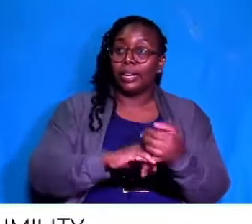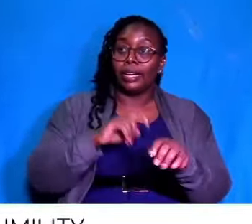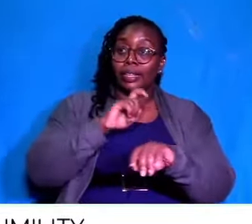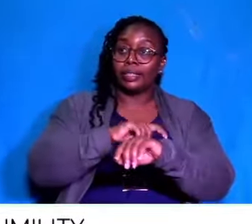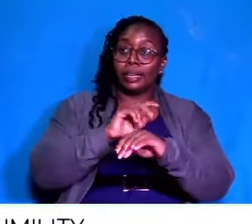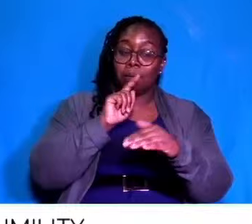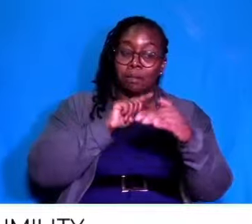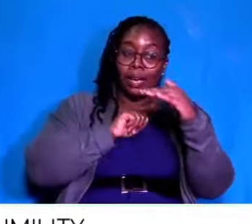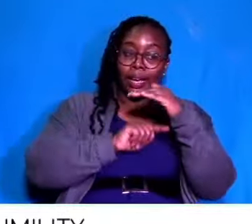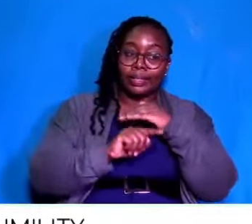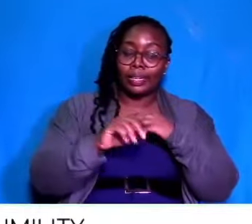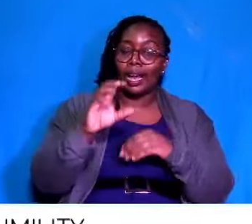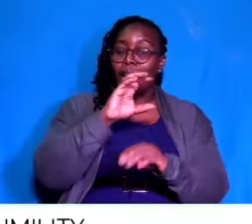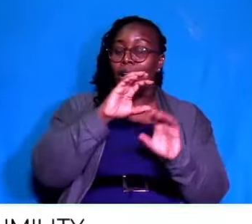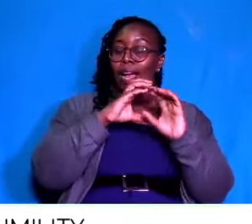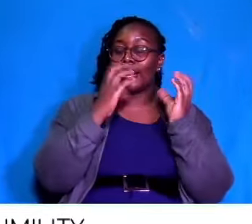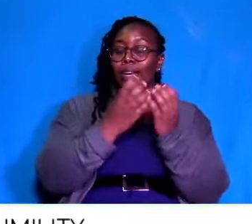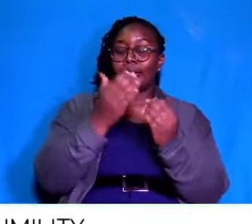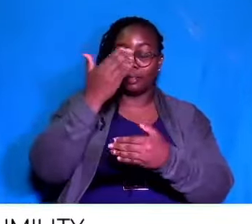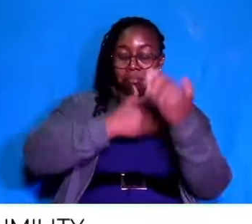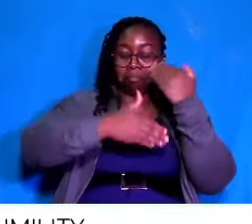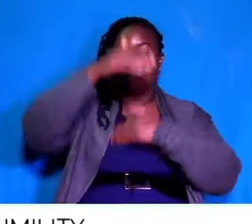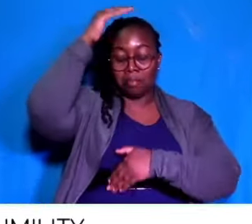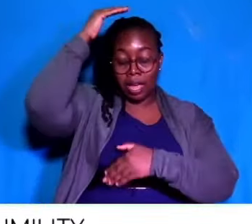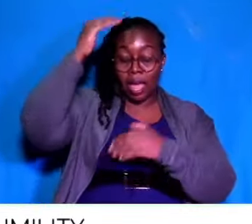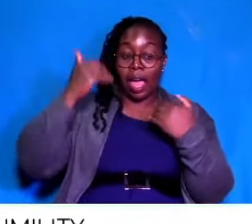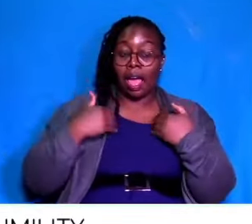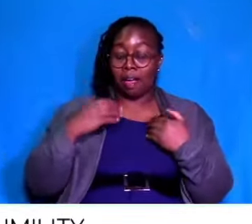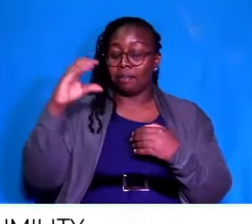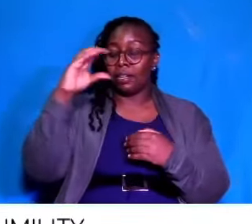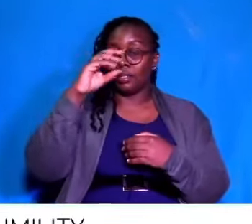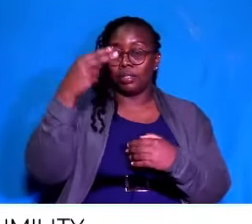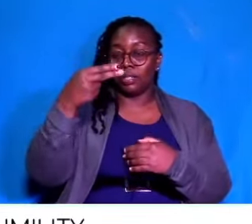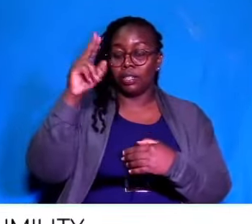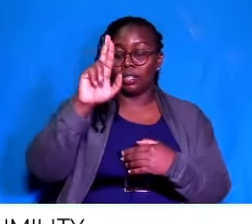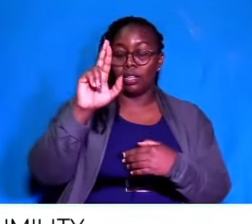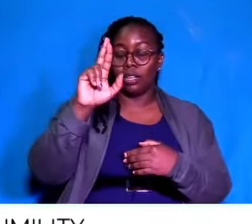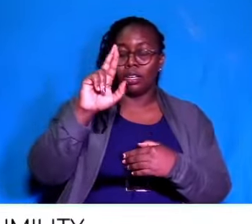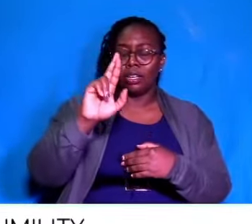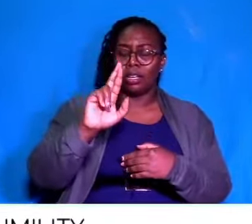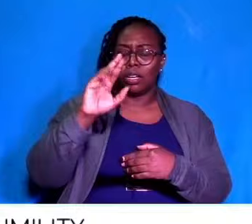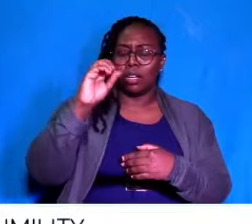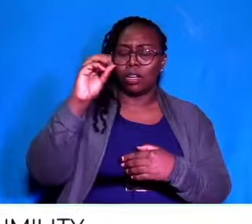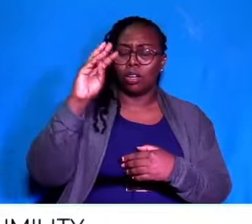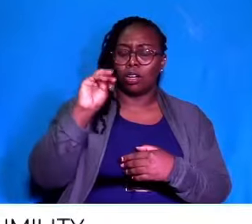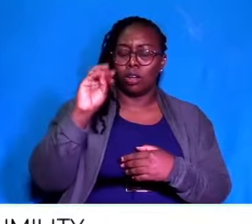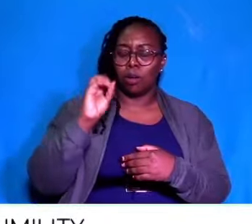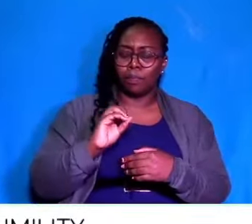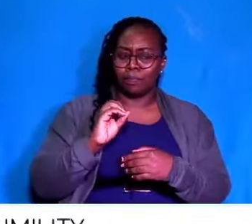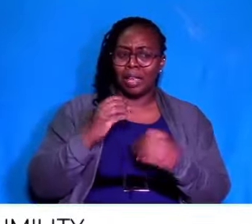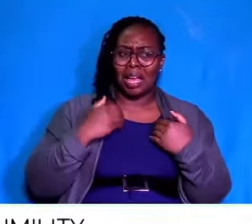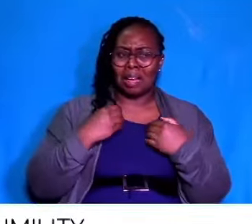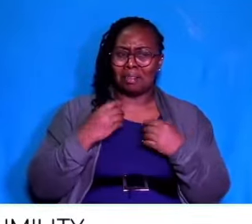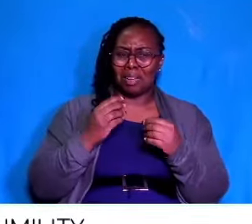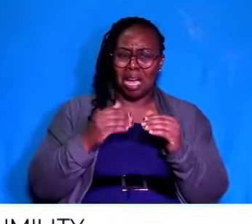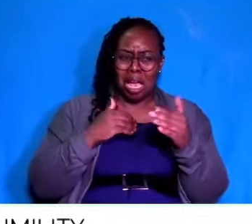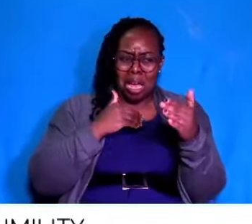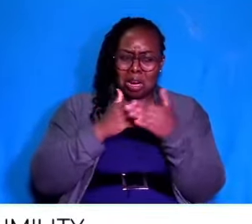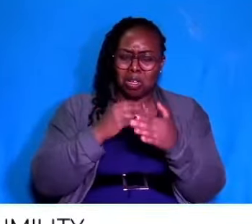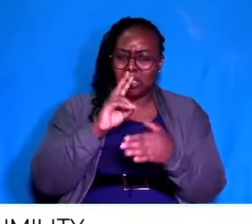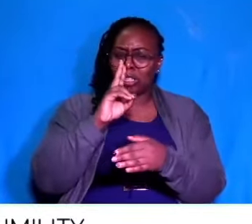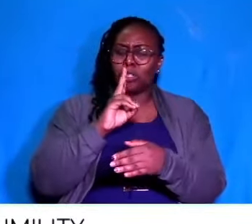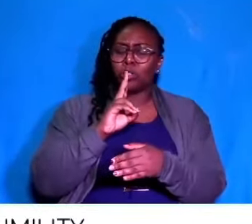class, in Chiromo, they have a sort of auditorium, and I was doing maths and statistics. There were like 200 guys, and so the few girls